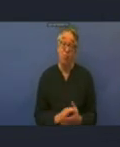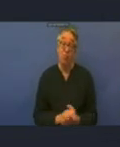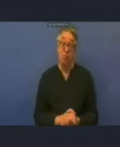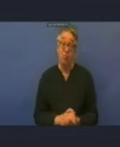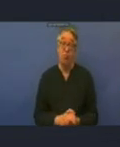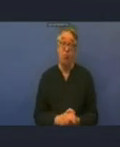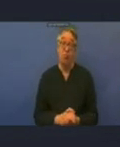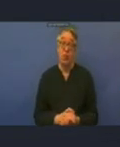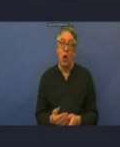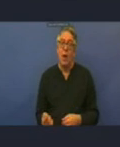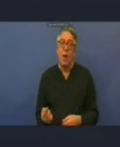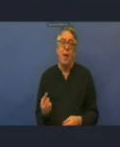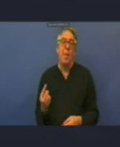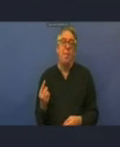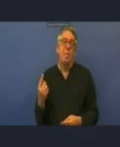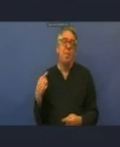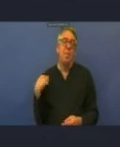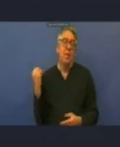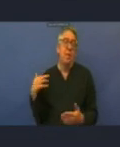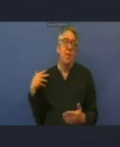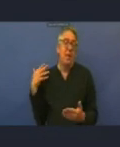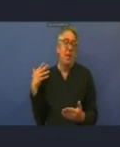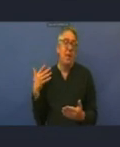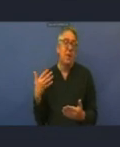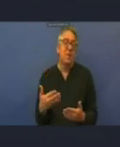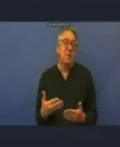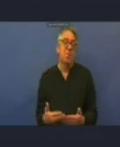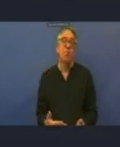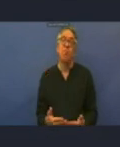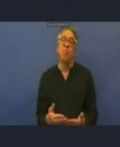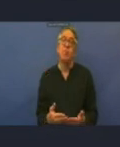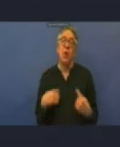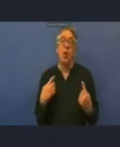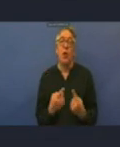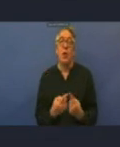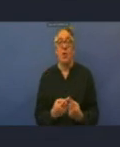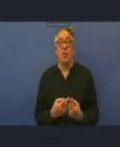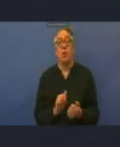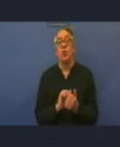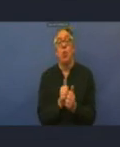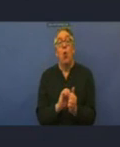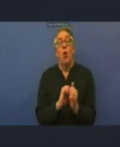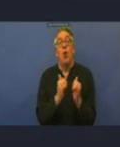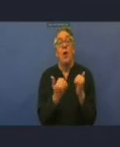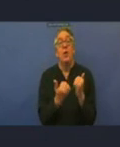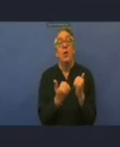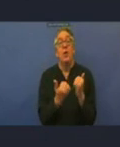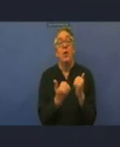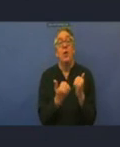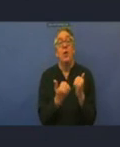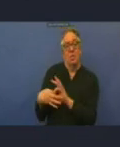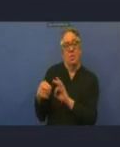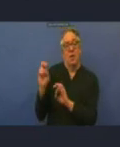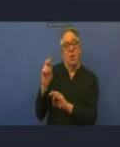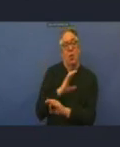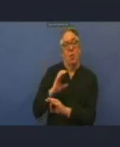the agency has had the tradition to, in cooperation with the Commission, to organize a cluster